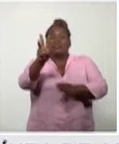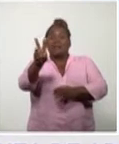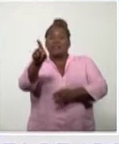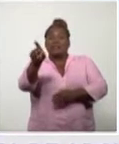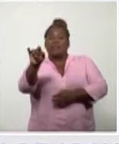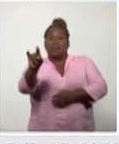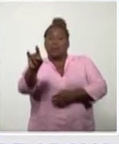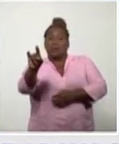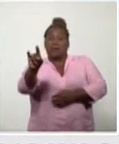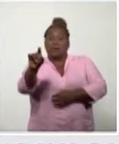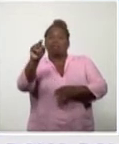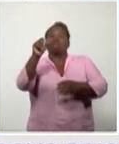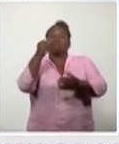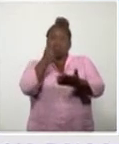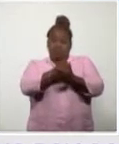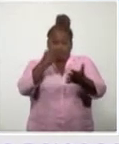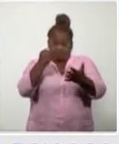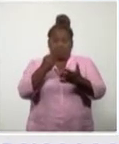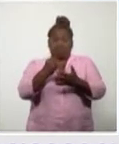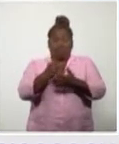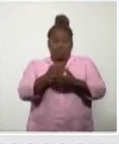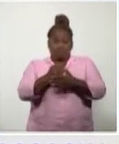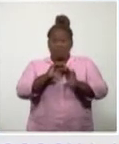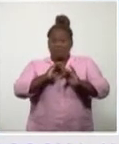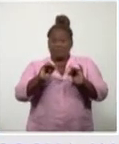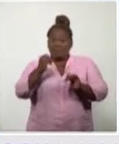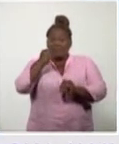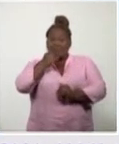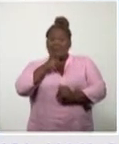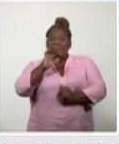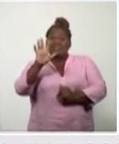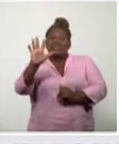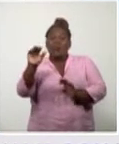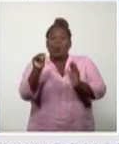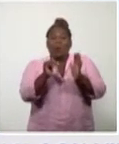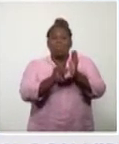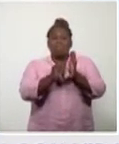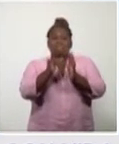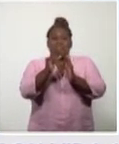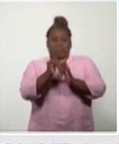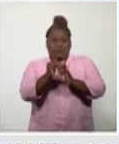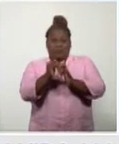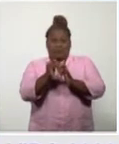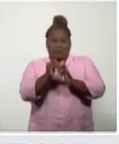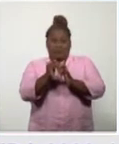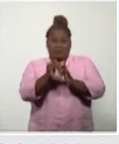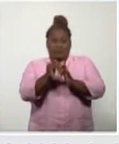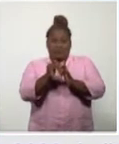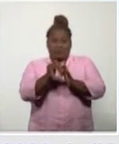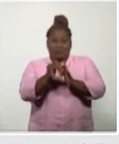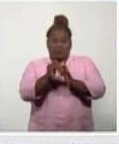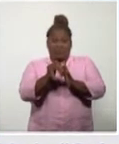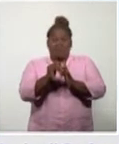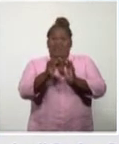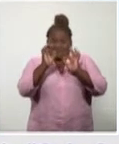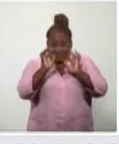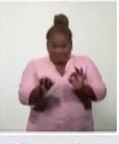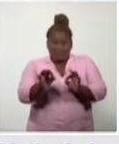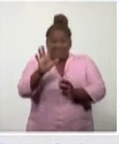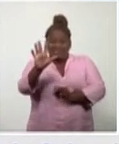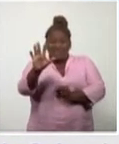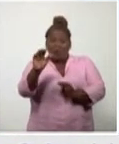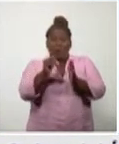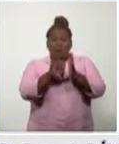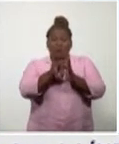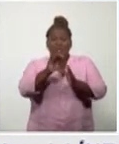120,319 new cases were confirmed yesterday, for a cumulative total of